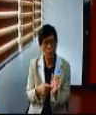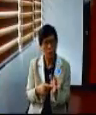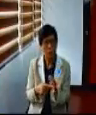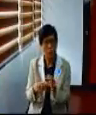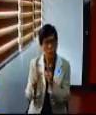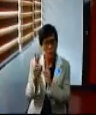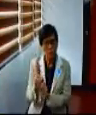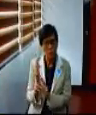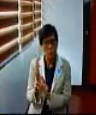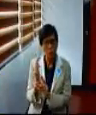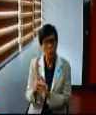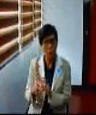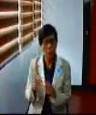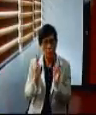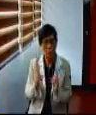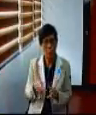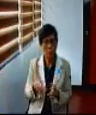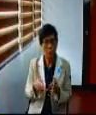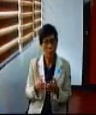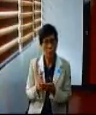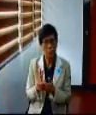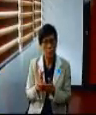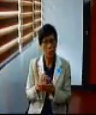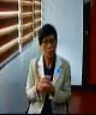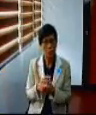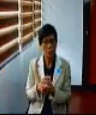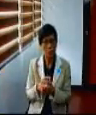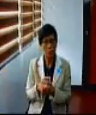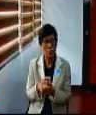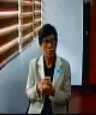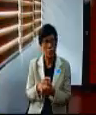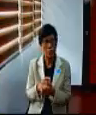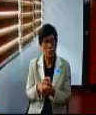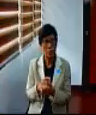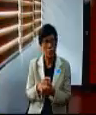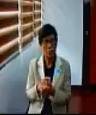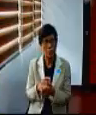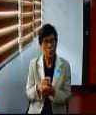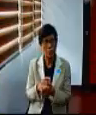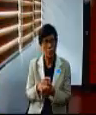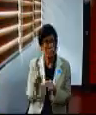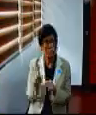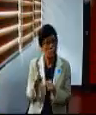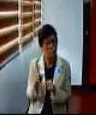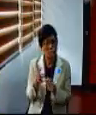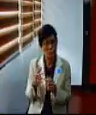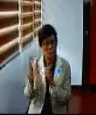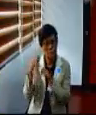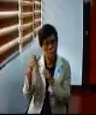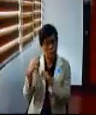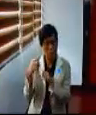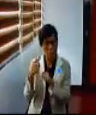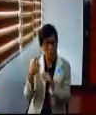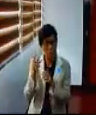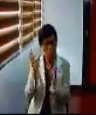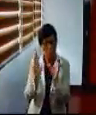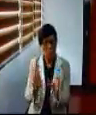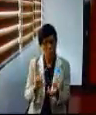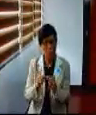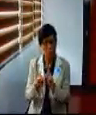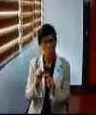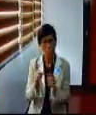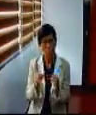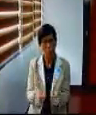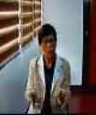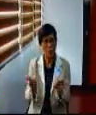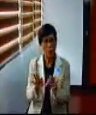cannot claim to respect human rights. So what are the expectations for climate change, or what's the significance